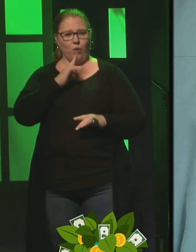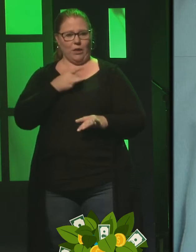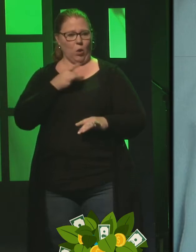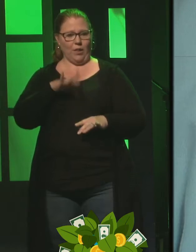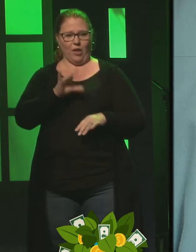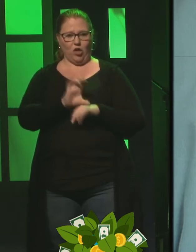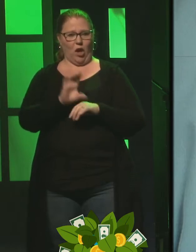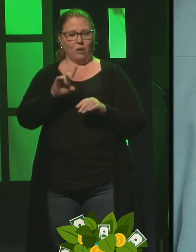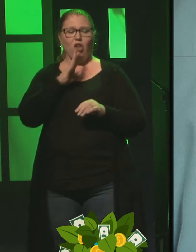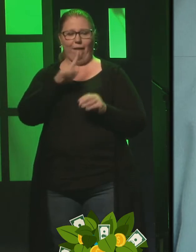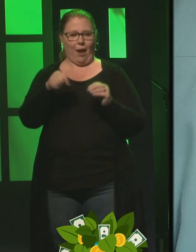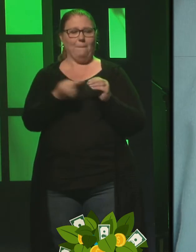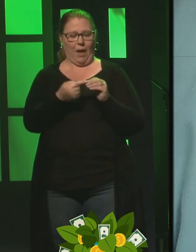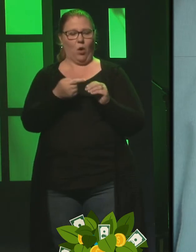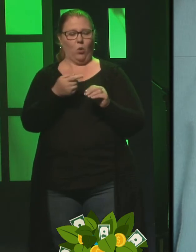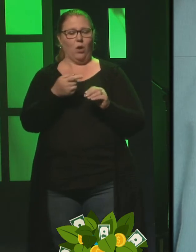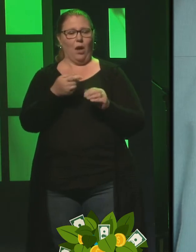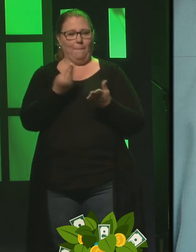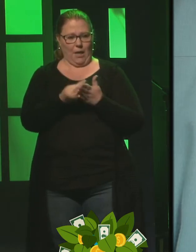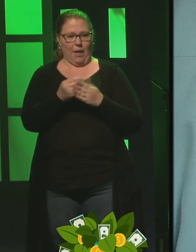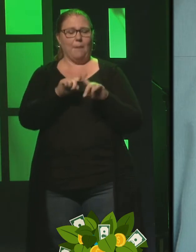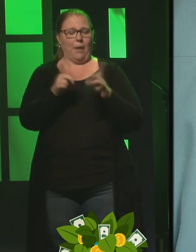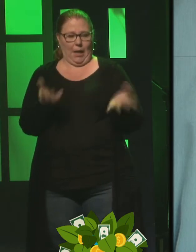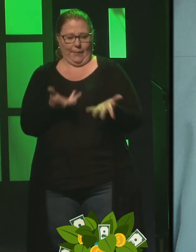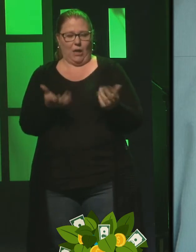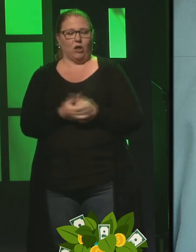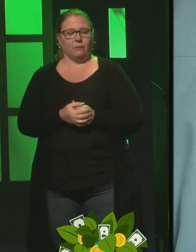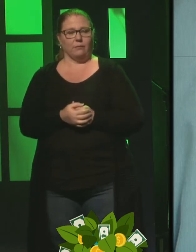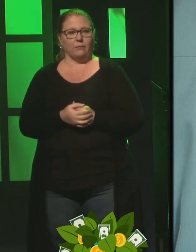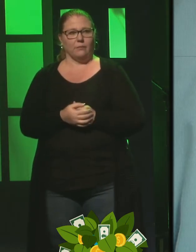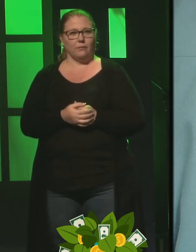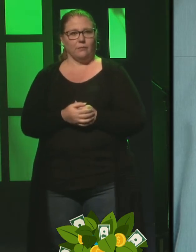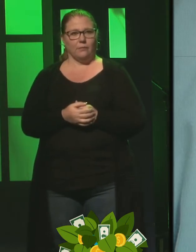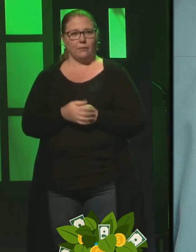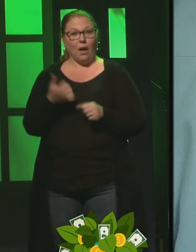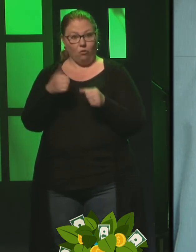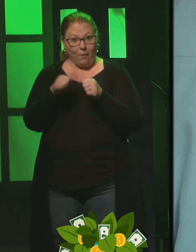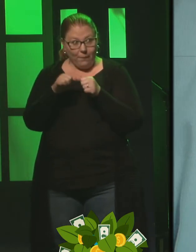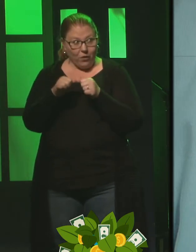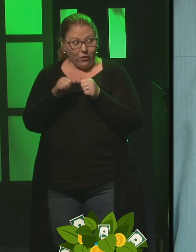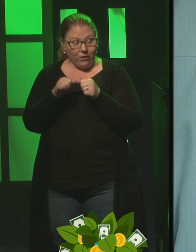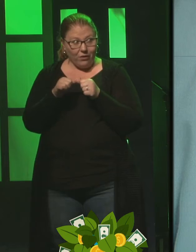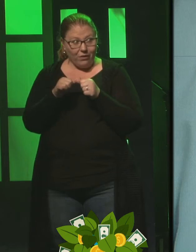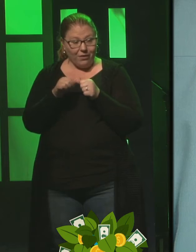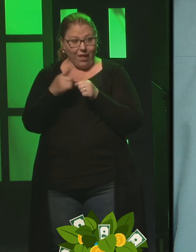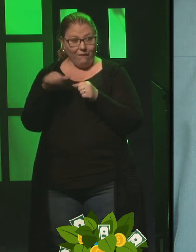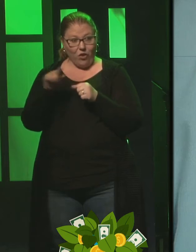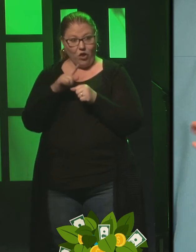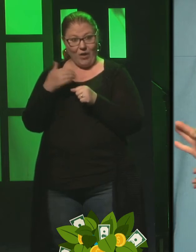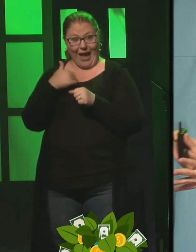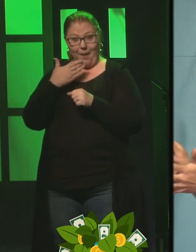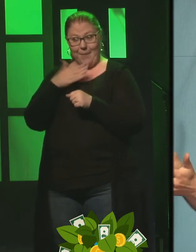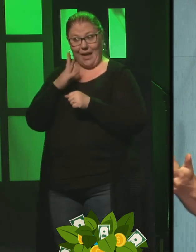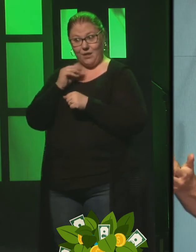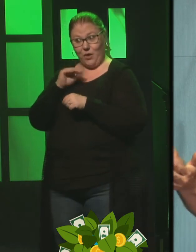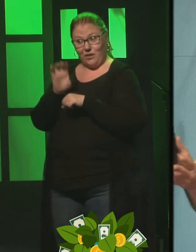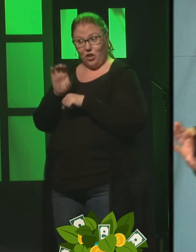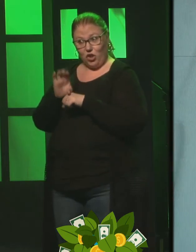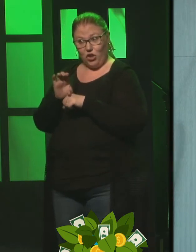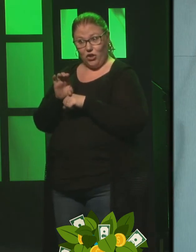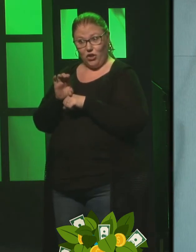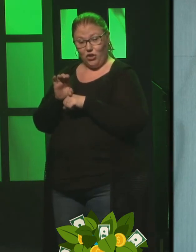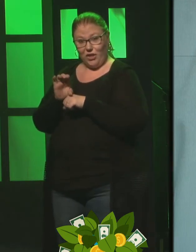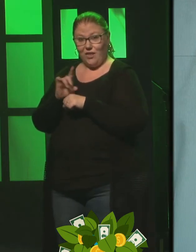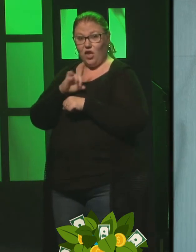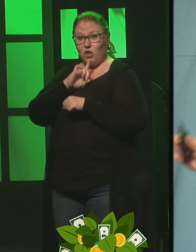that you're talking about this, but I'm here, okay? Now, remember, for those of you that have had a bad experience in a church and